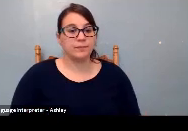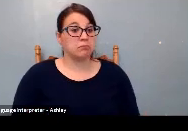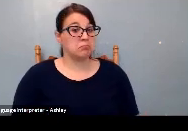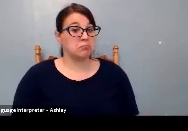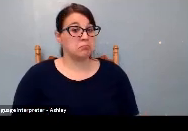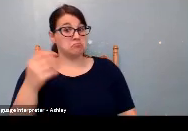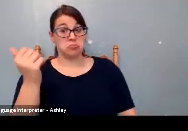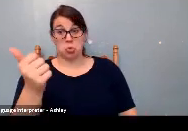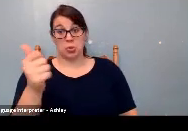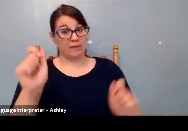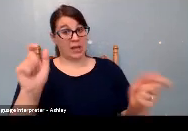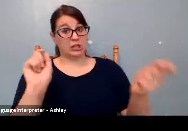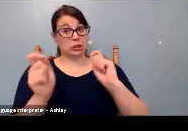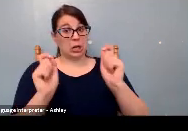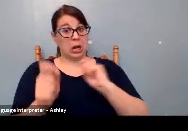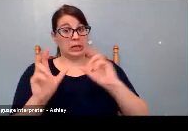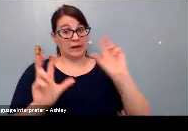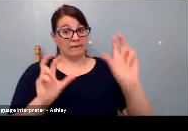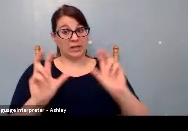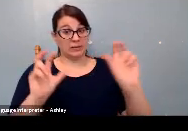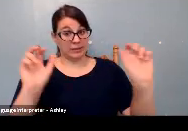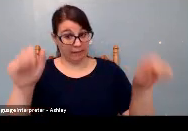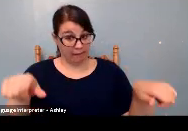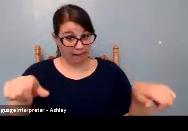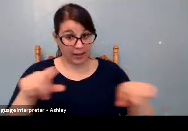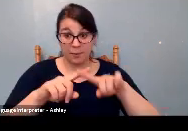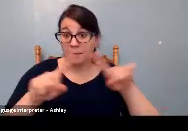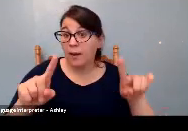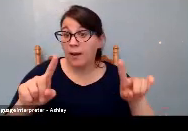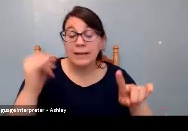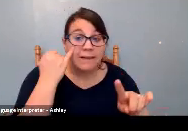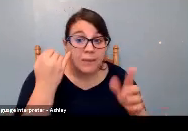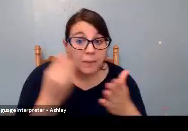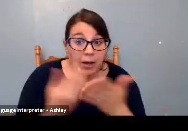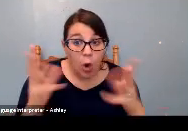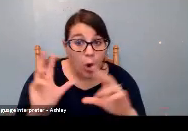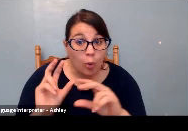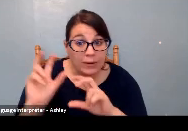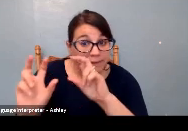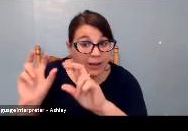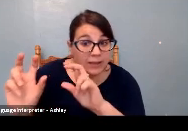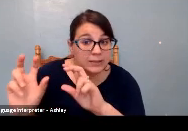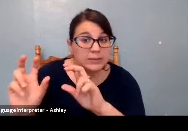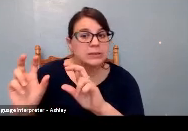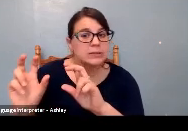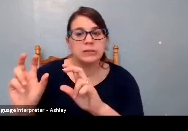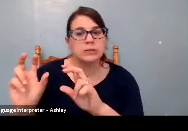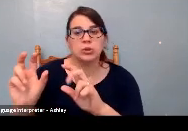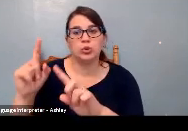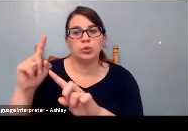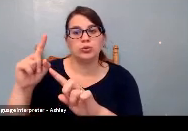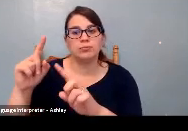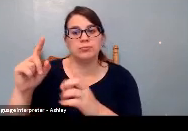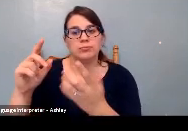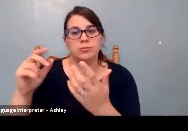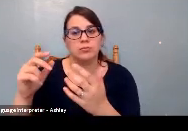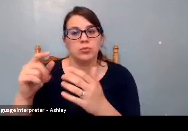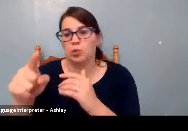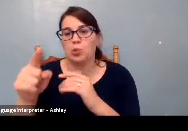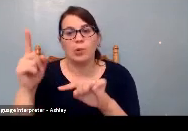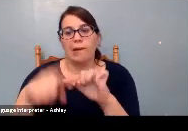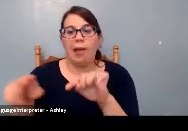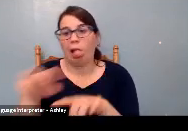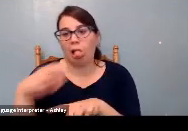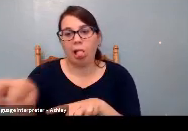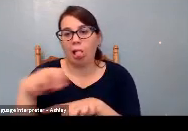at any time. However, for the monies that are already invested, you're limited to redirect those funds to twice per calendar